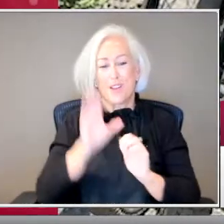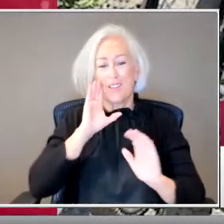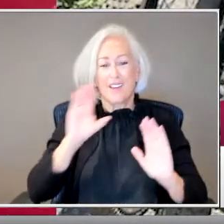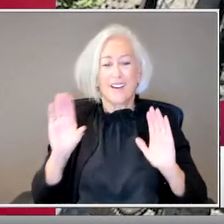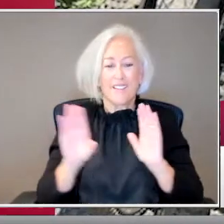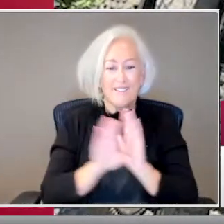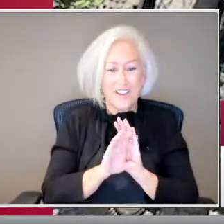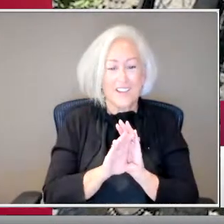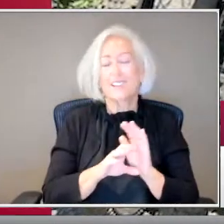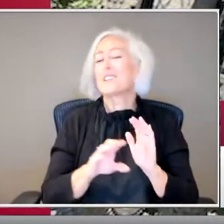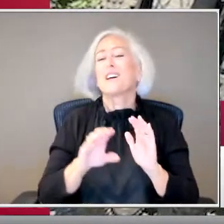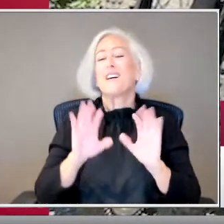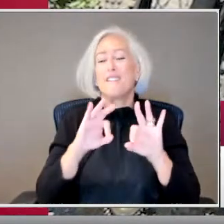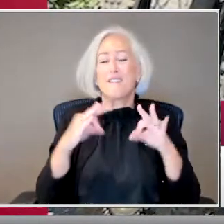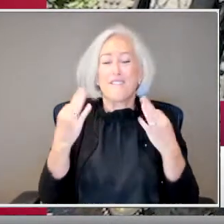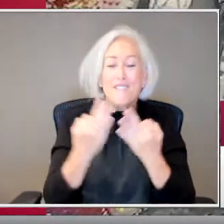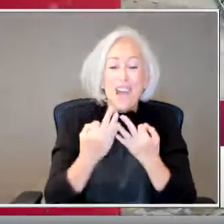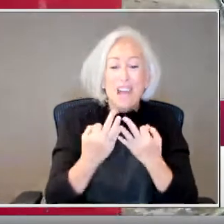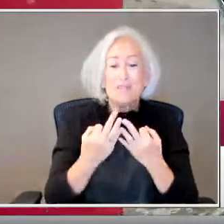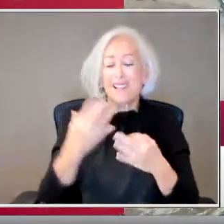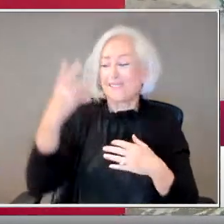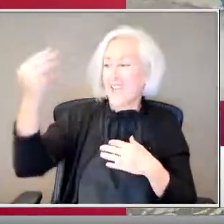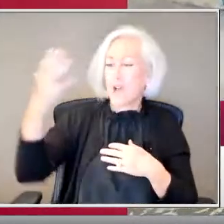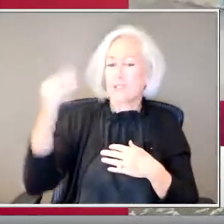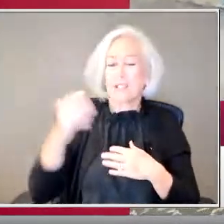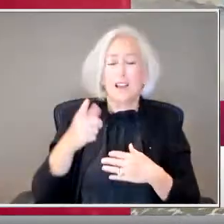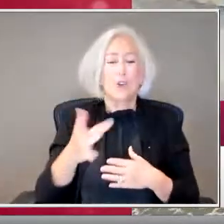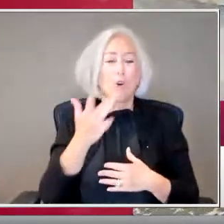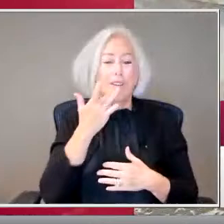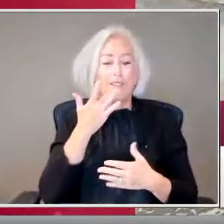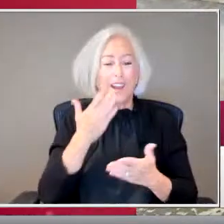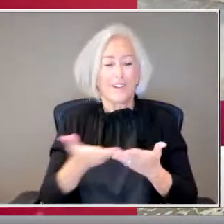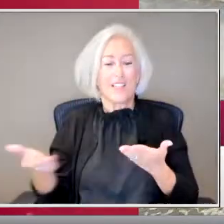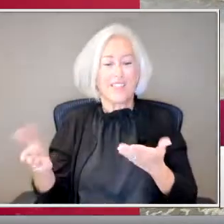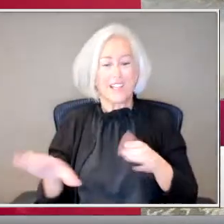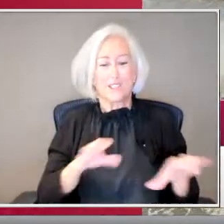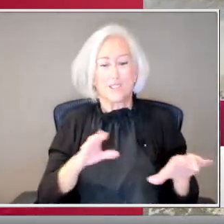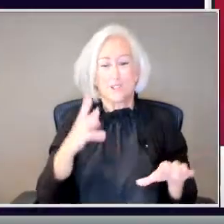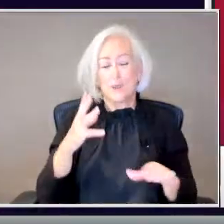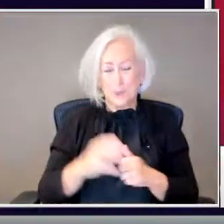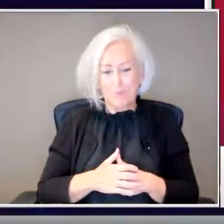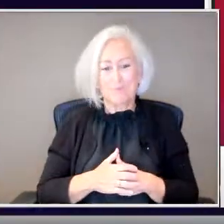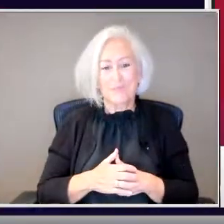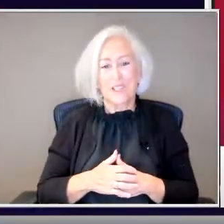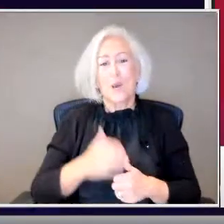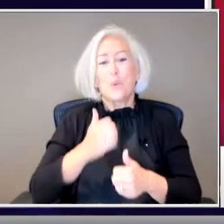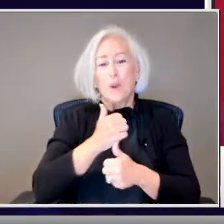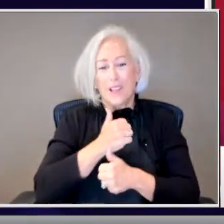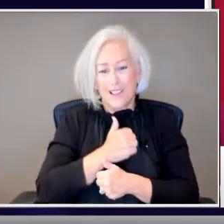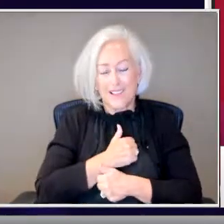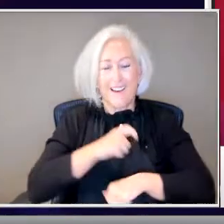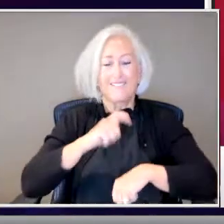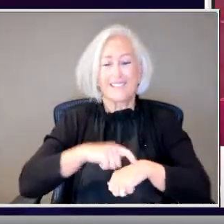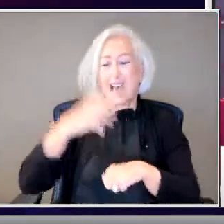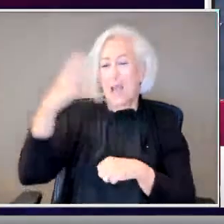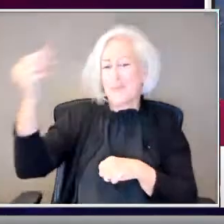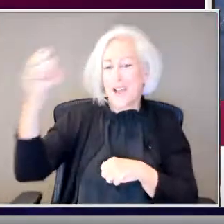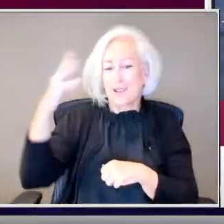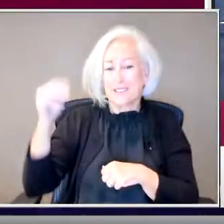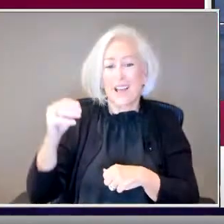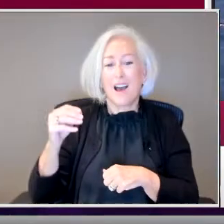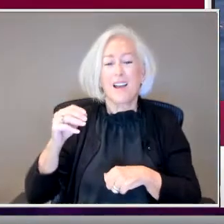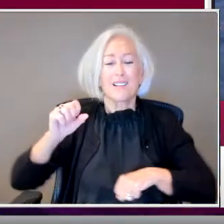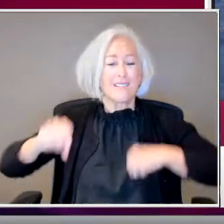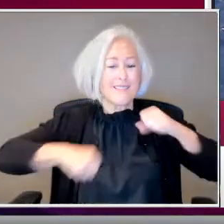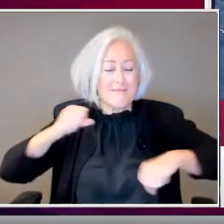outside. What are your favorite things to do with your wife and kids? Yeah, so as the pictures show, we love to spend time outdoors, going on family bike rides, family